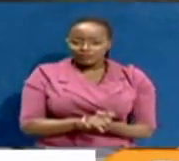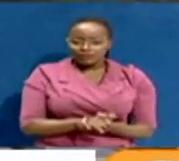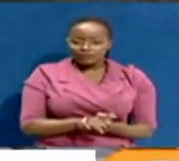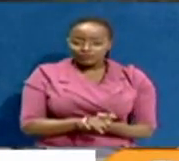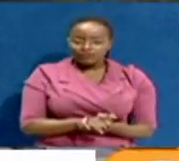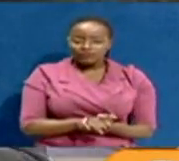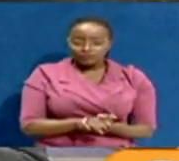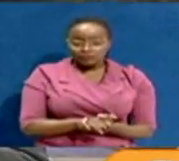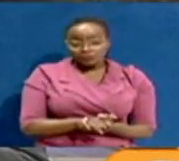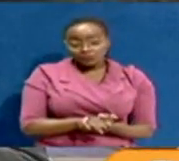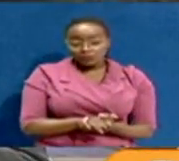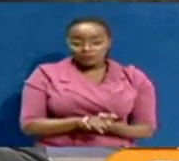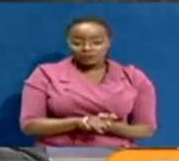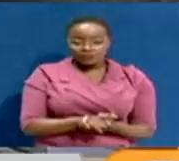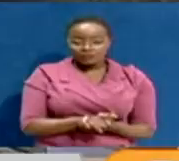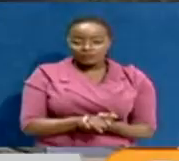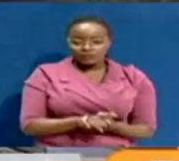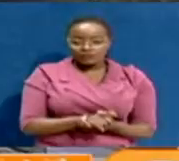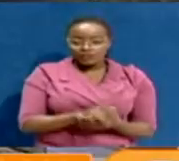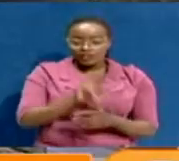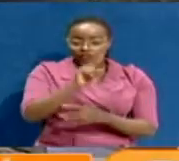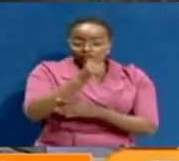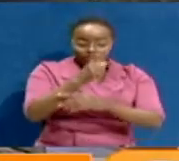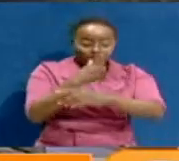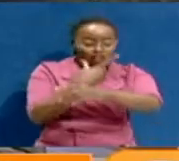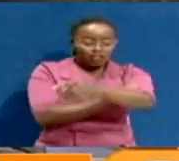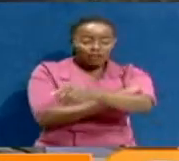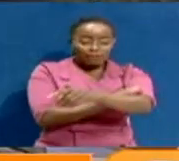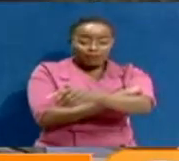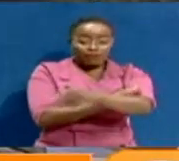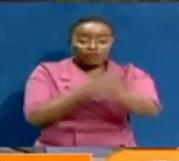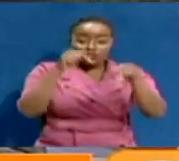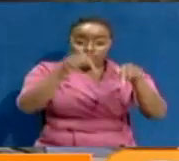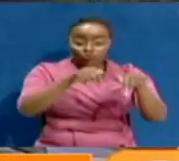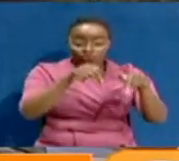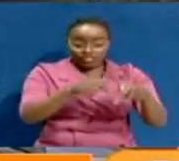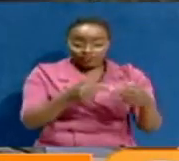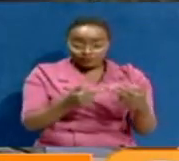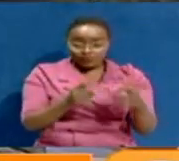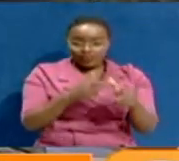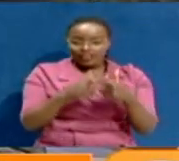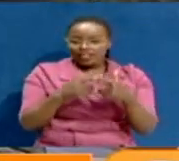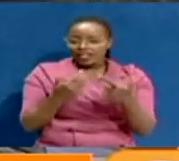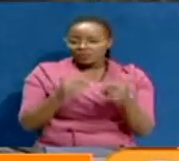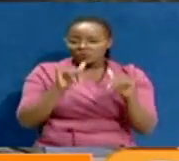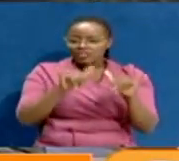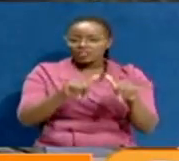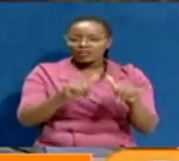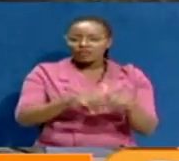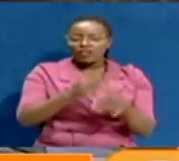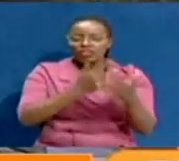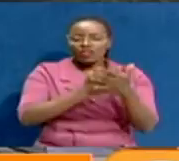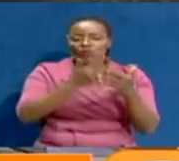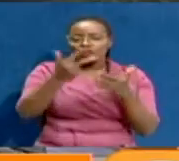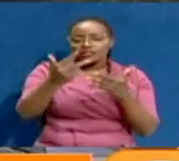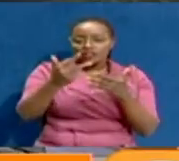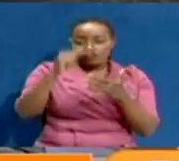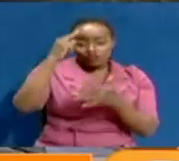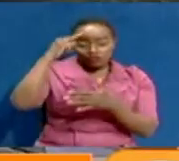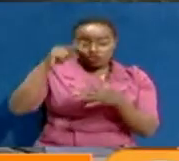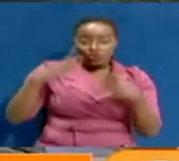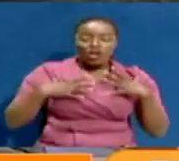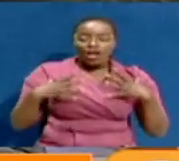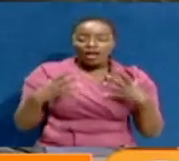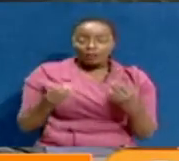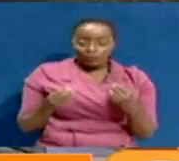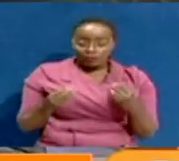so so you get the first dose, say today, and it takes about 3 weeks for your immune